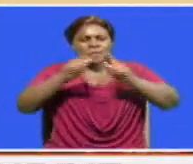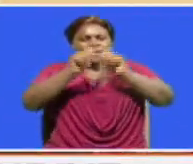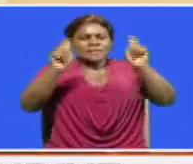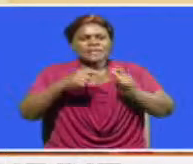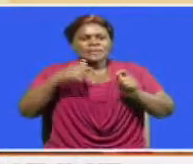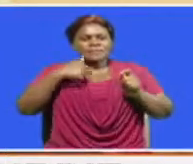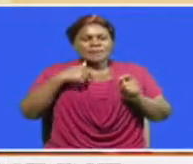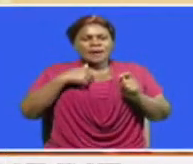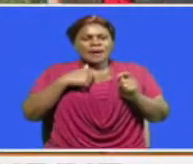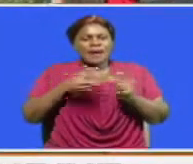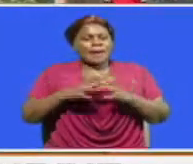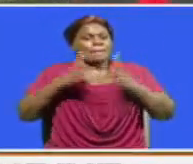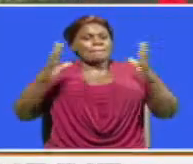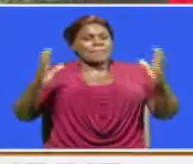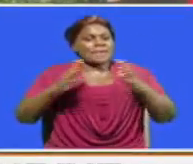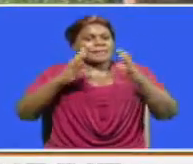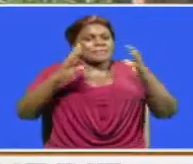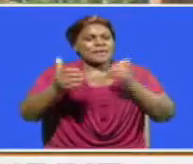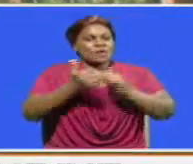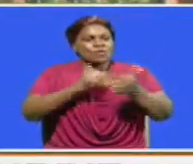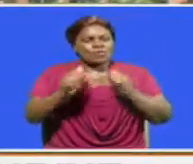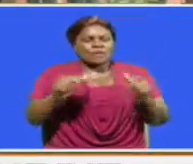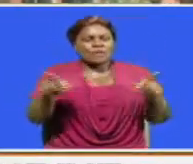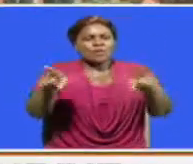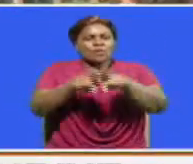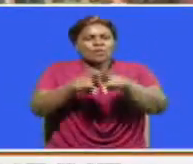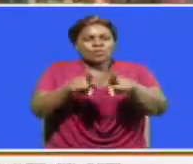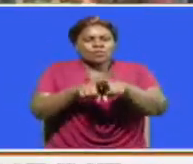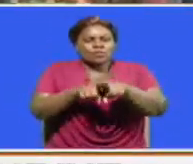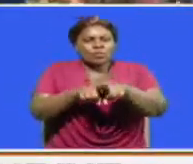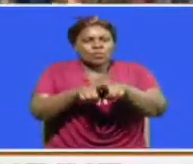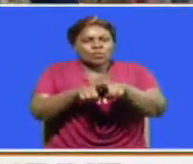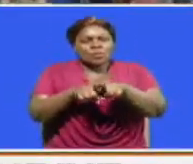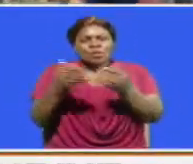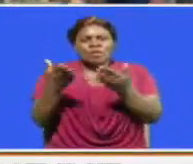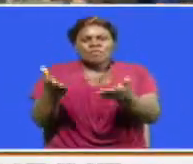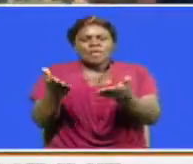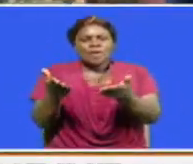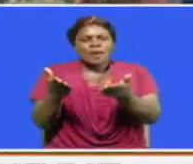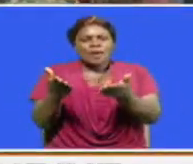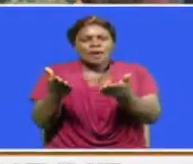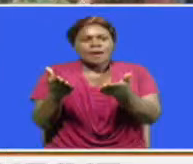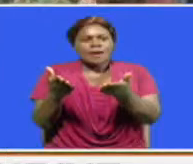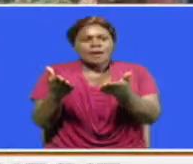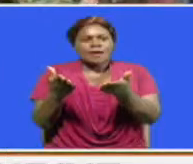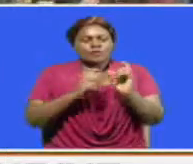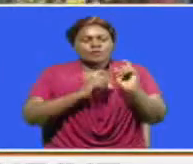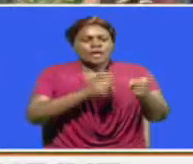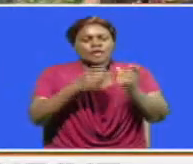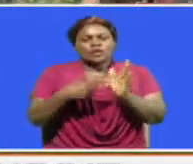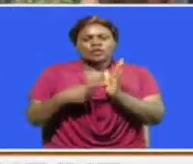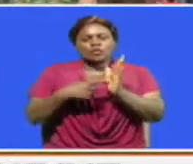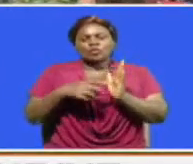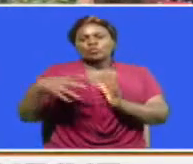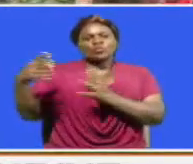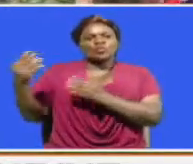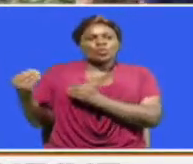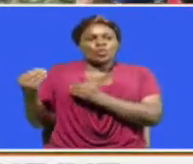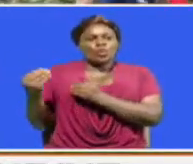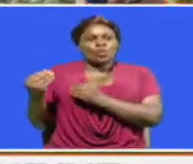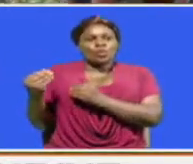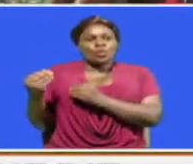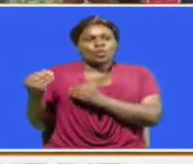to play for big clubs and then to just go out there and then show people my talent and then to go to that